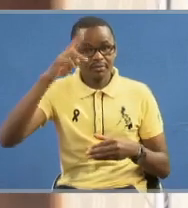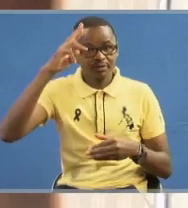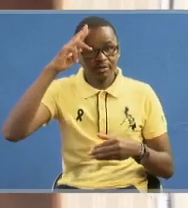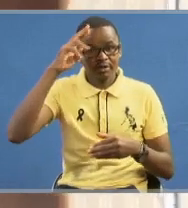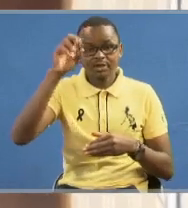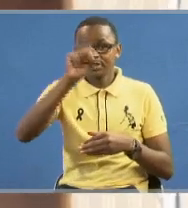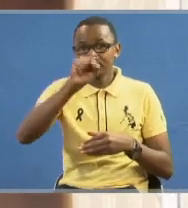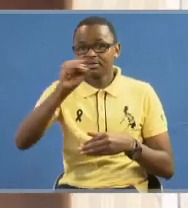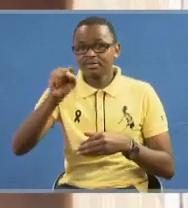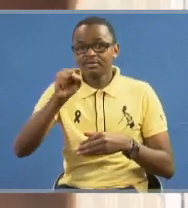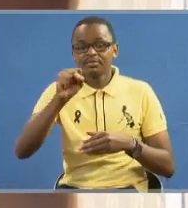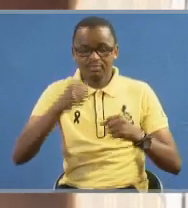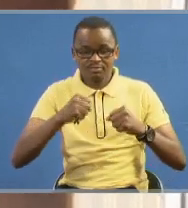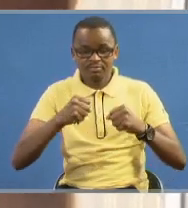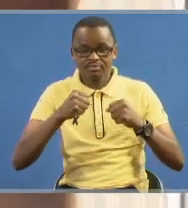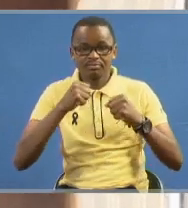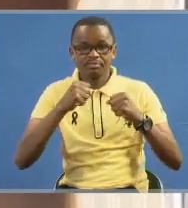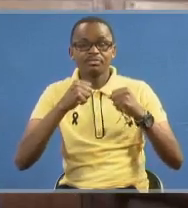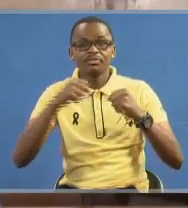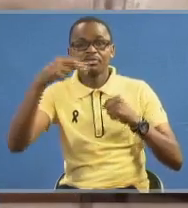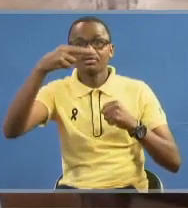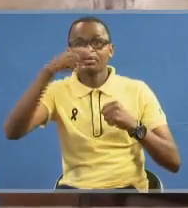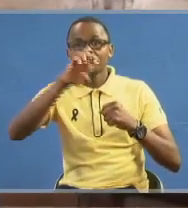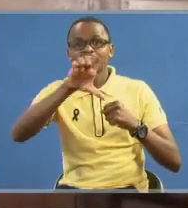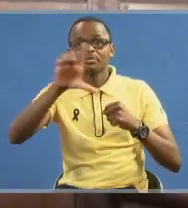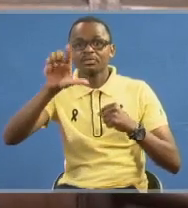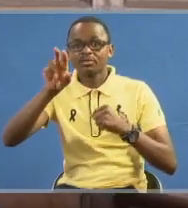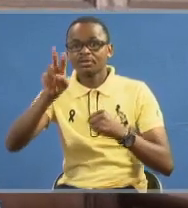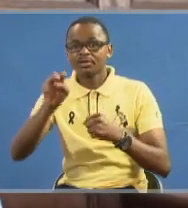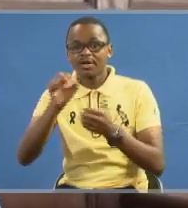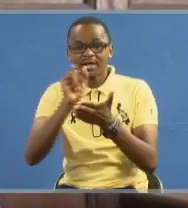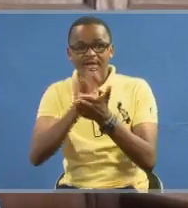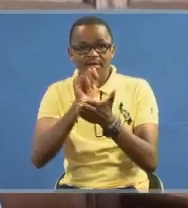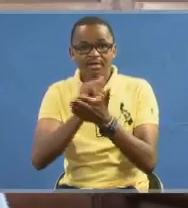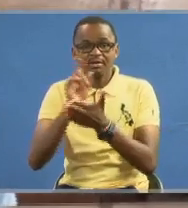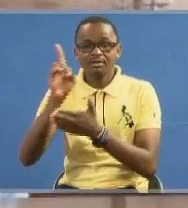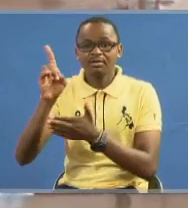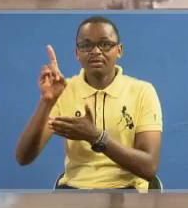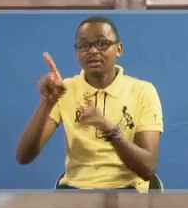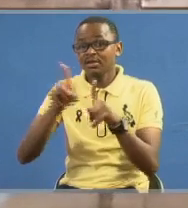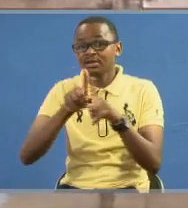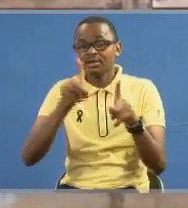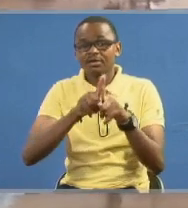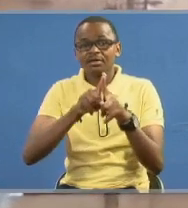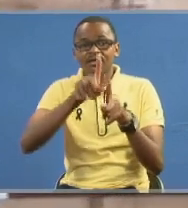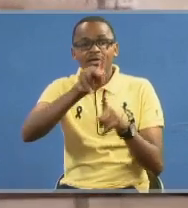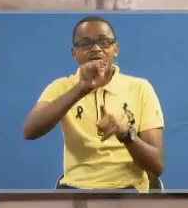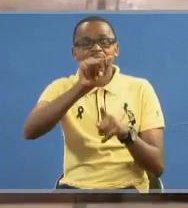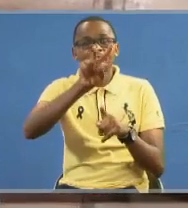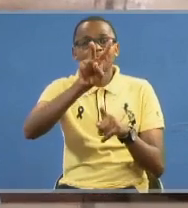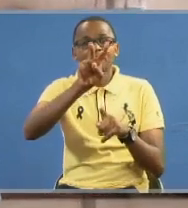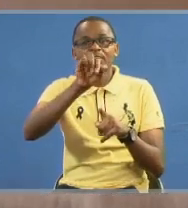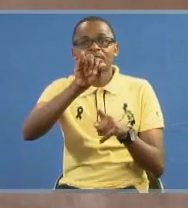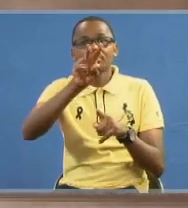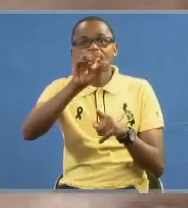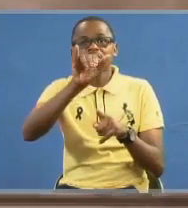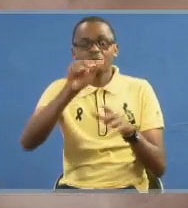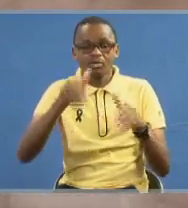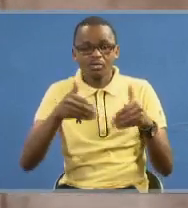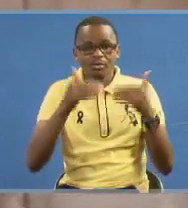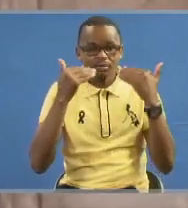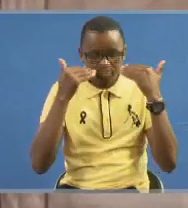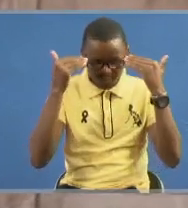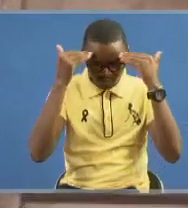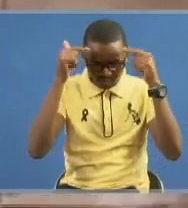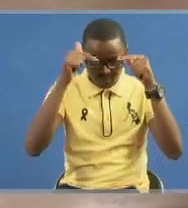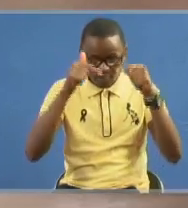station. Senior Principal Magistrate Helen Okwani gave the orders that Solomon Mutava and Kavivia Mwagange, who are arraigned in court